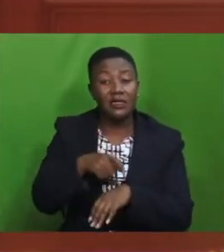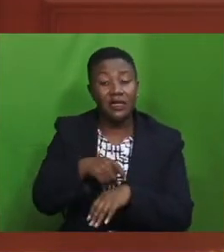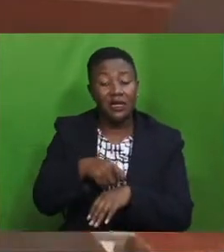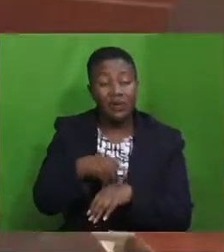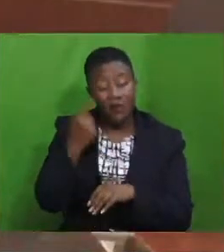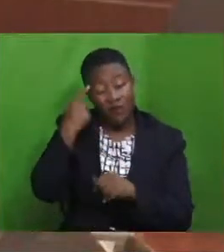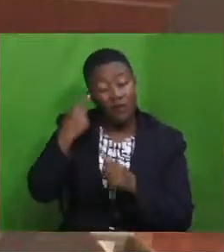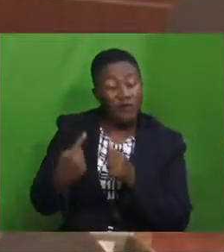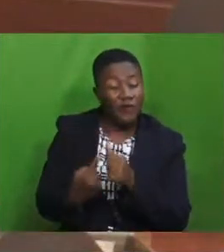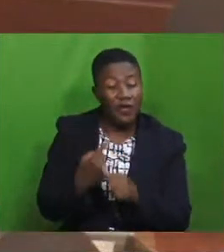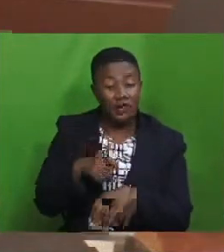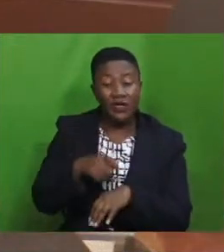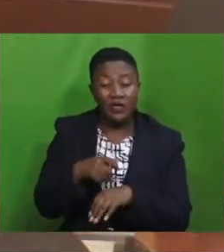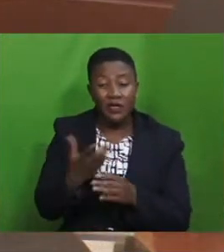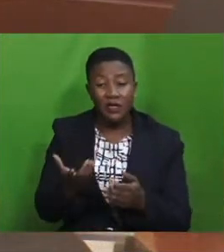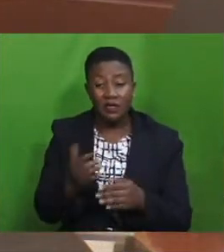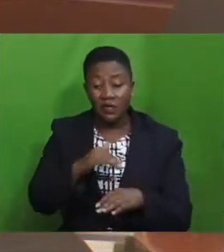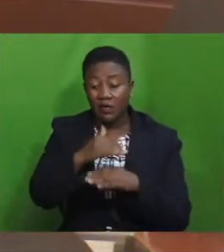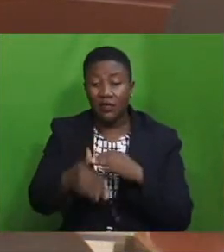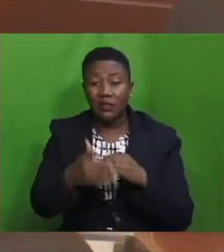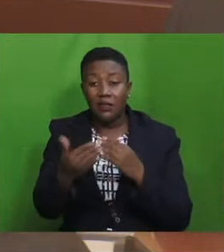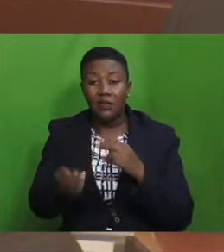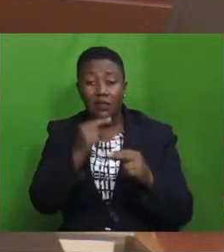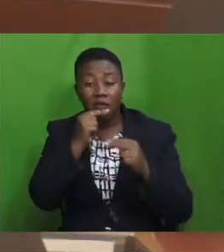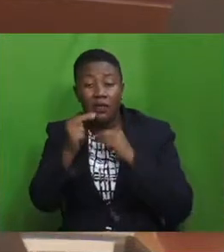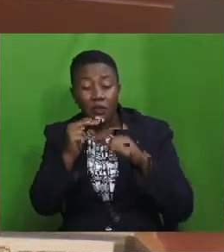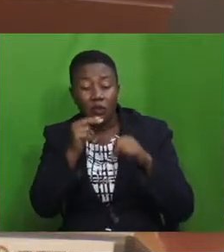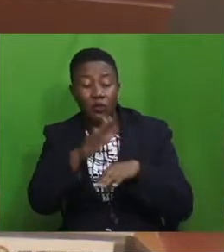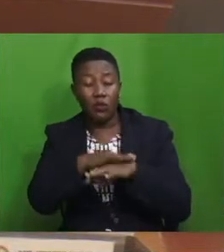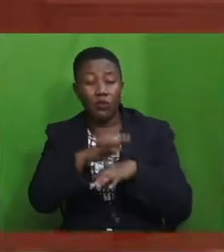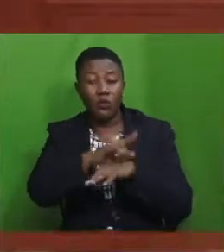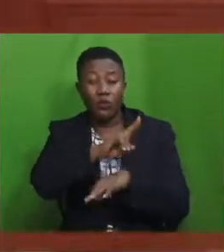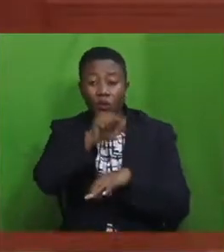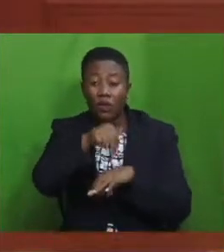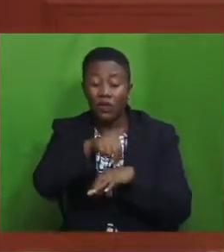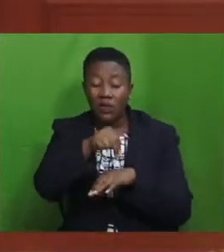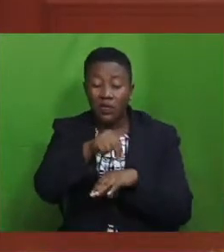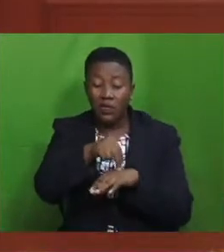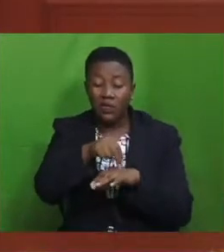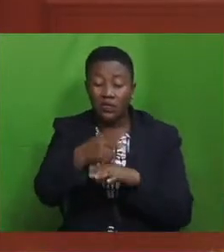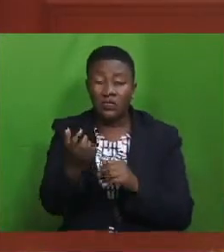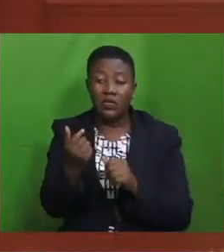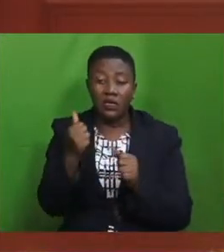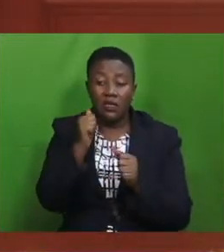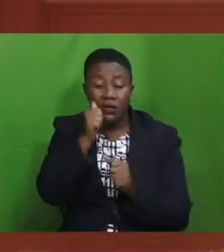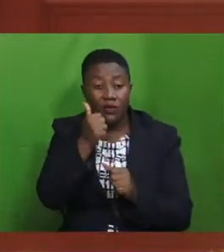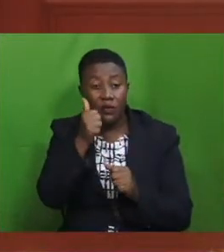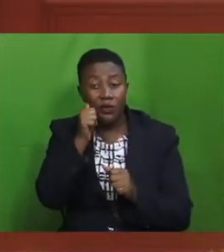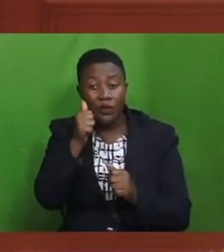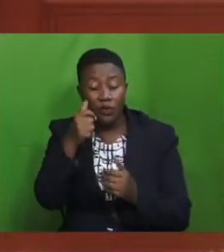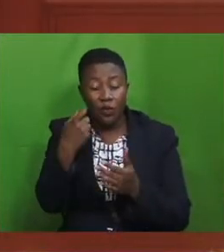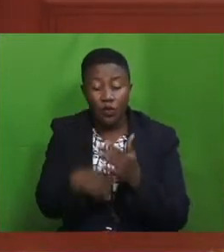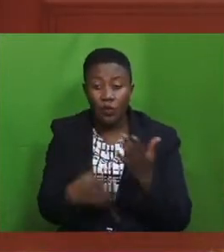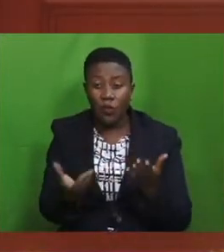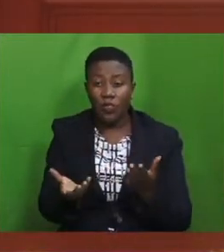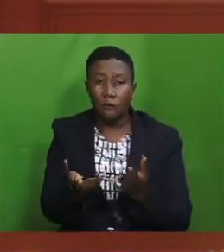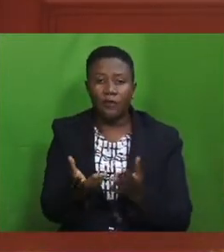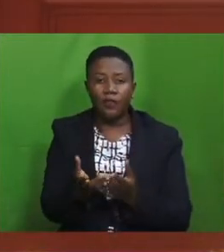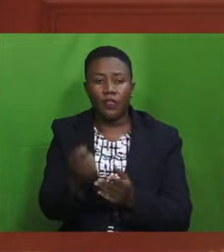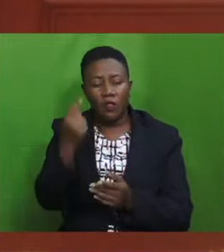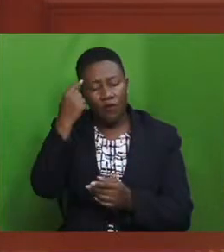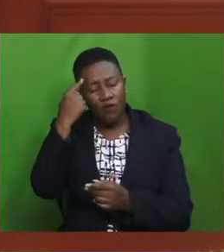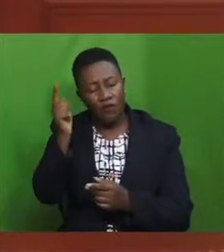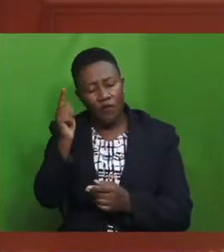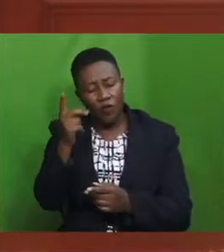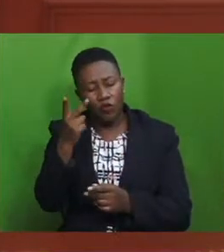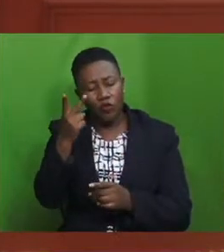first time, concluded negotiations on the national daily minimum wage and public sector base pay for